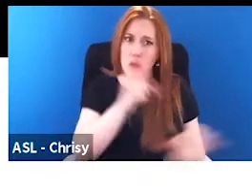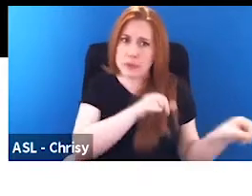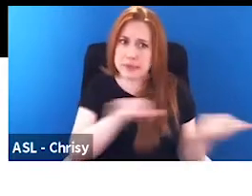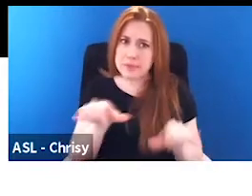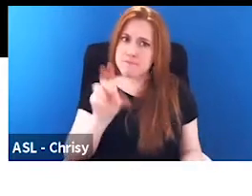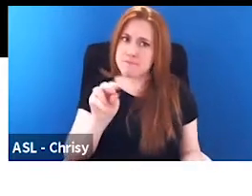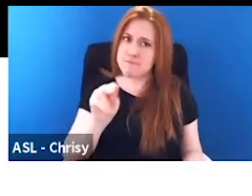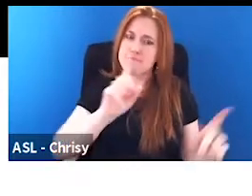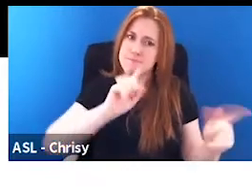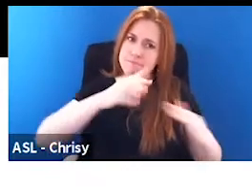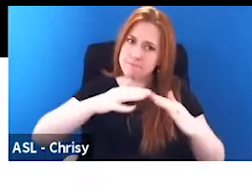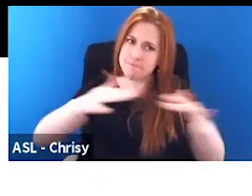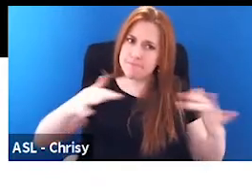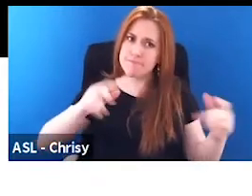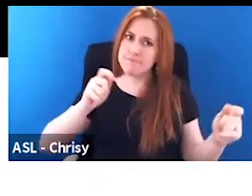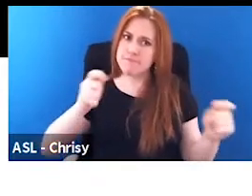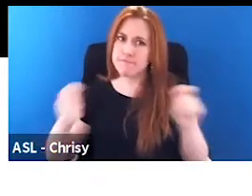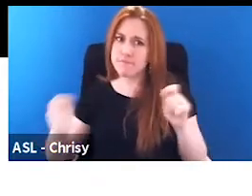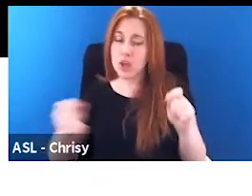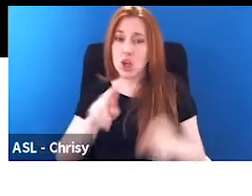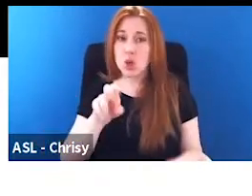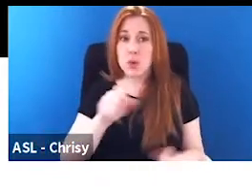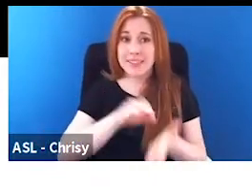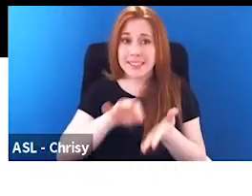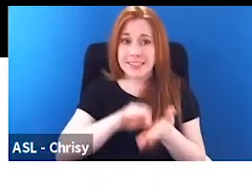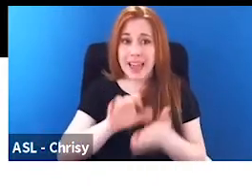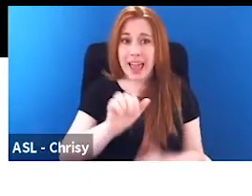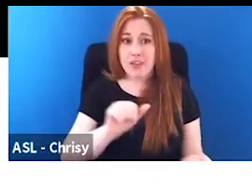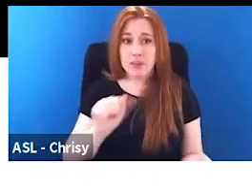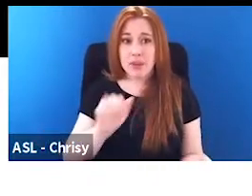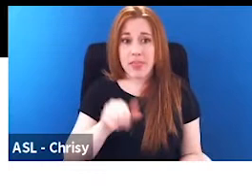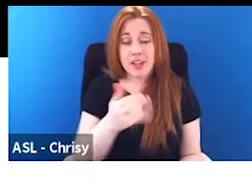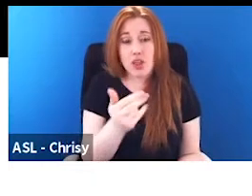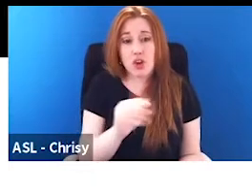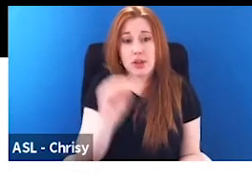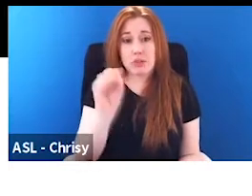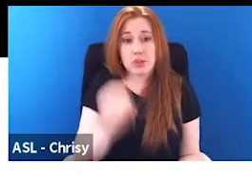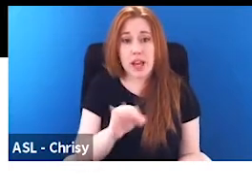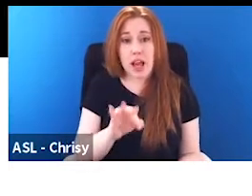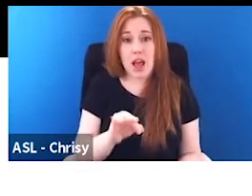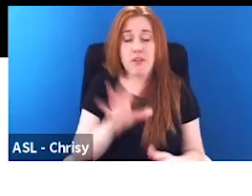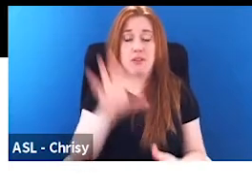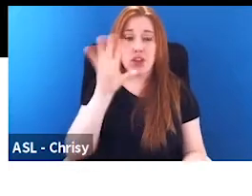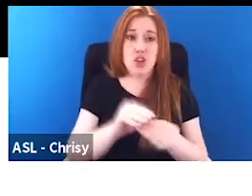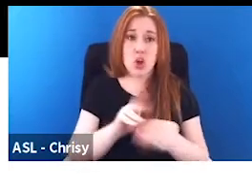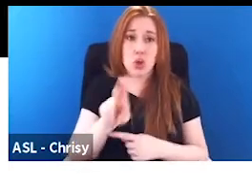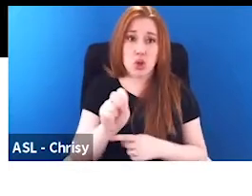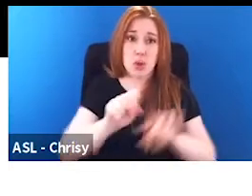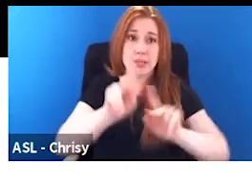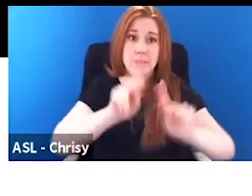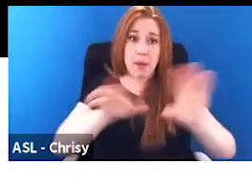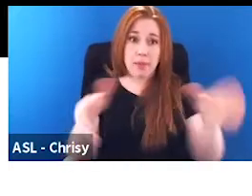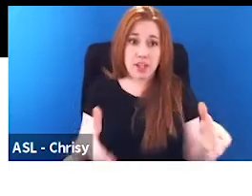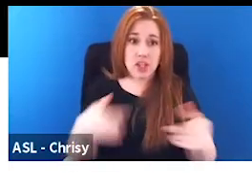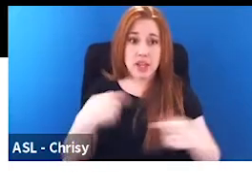so according to the US Census, African Americans comprise 13% of the total US population, Hispanics